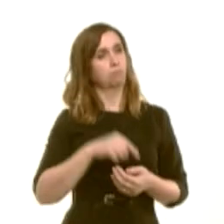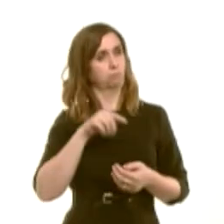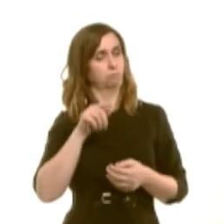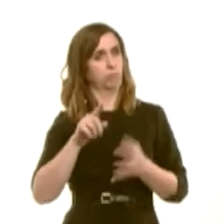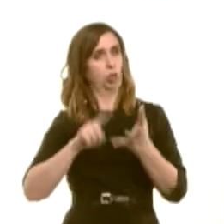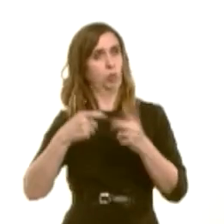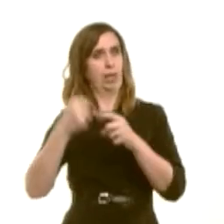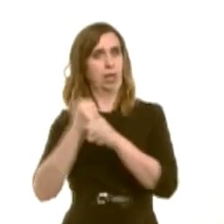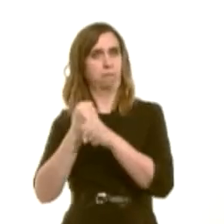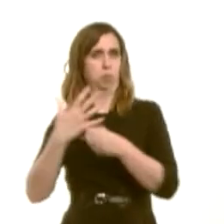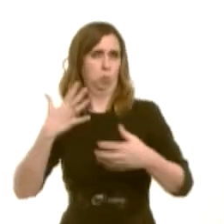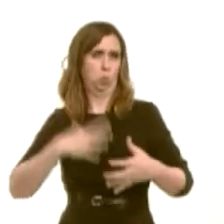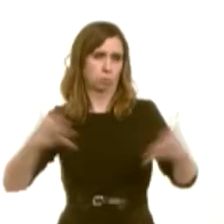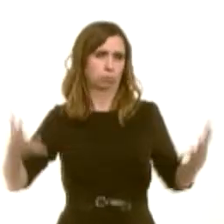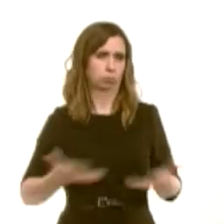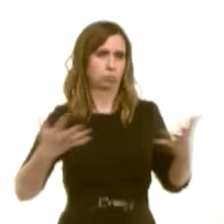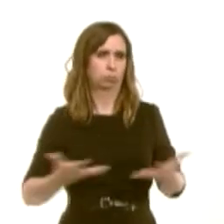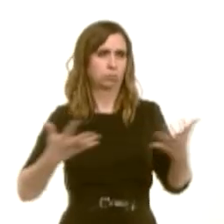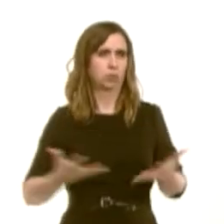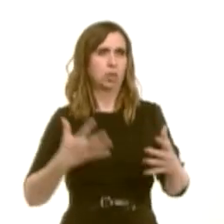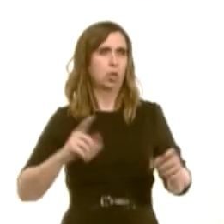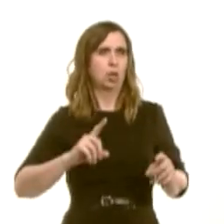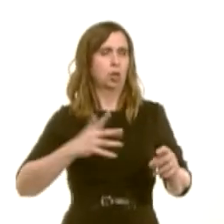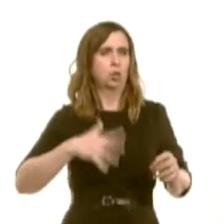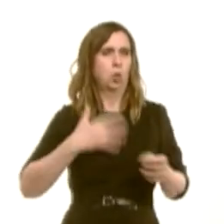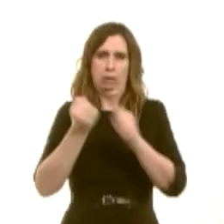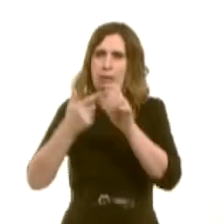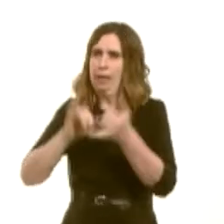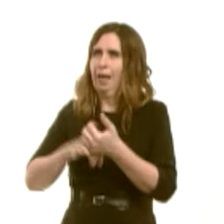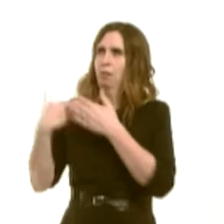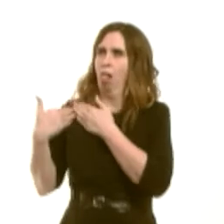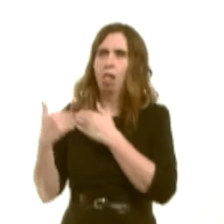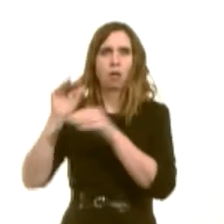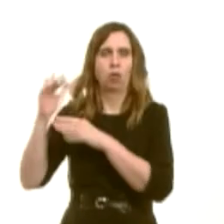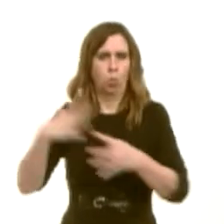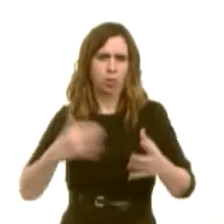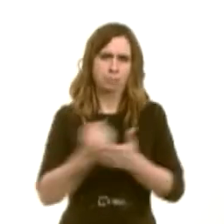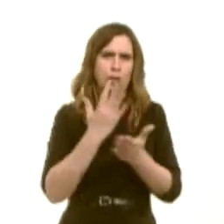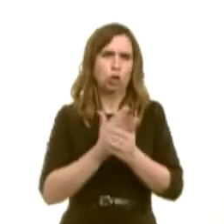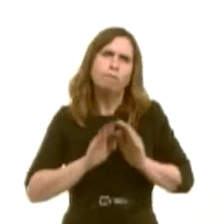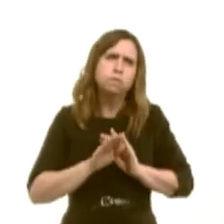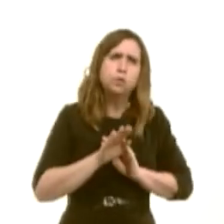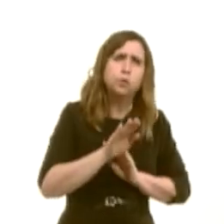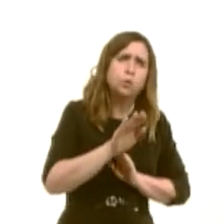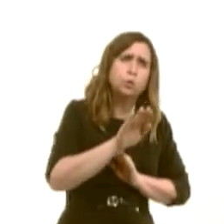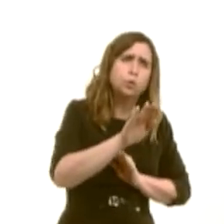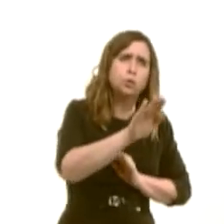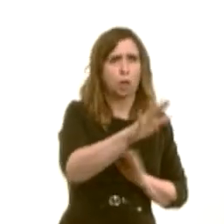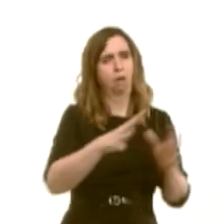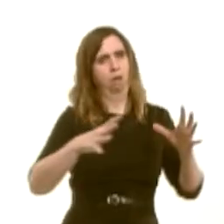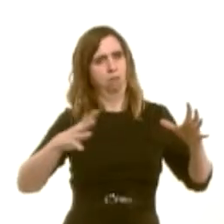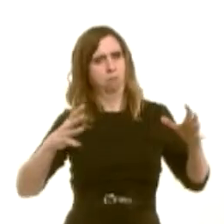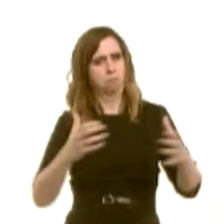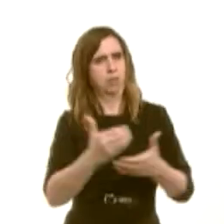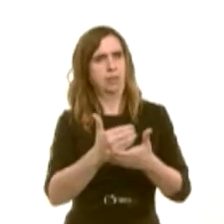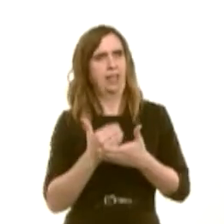by the UK government is, of course, to provide energy security, as well as the environmental impact as well. But that is also one of the reasons why they're